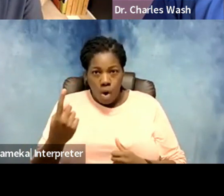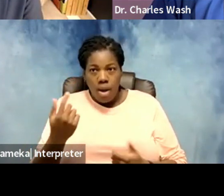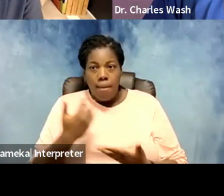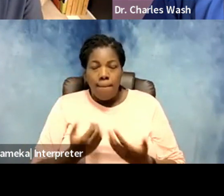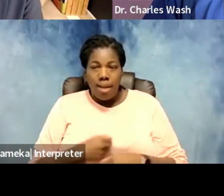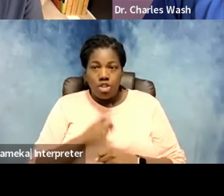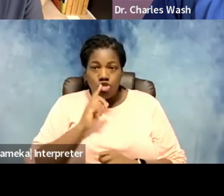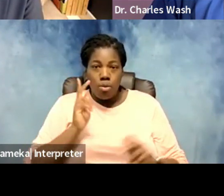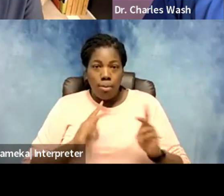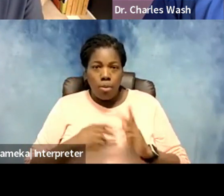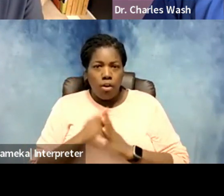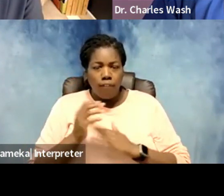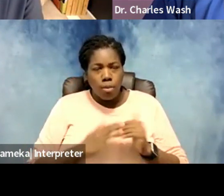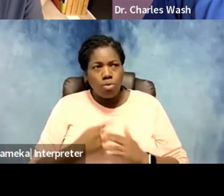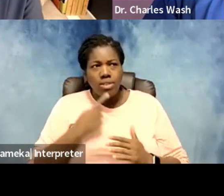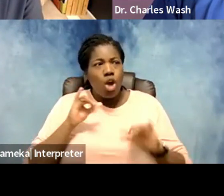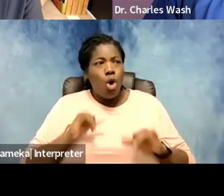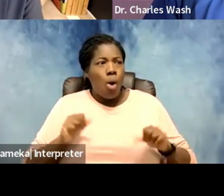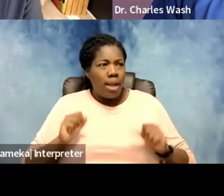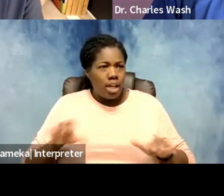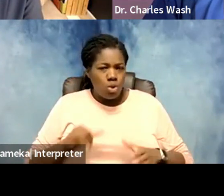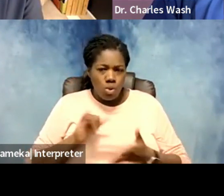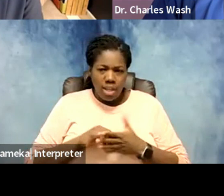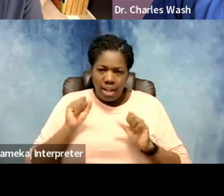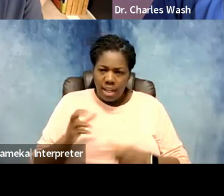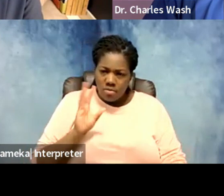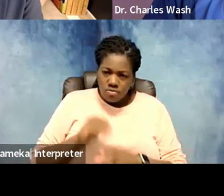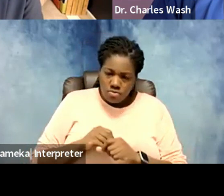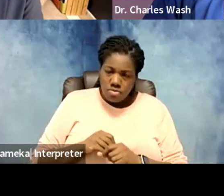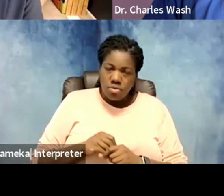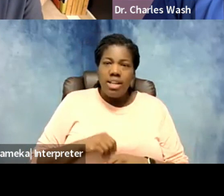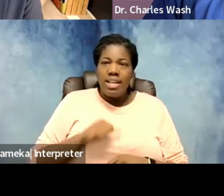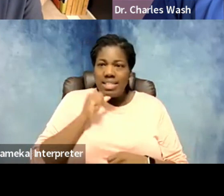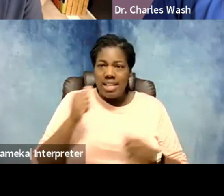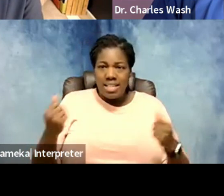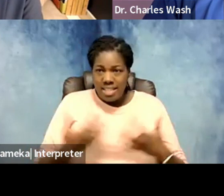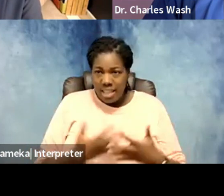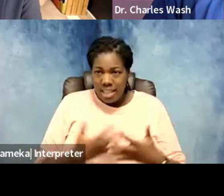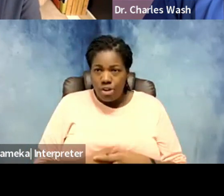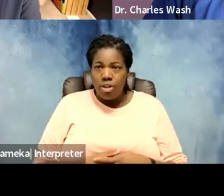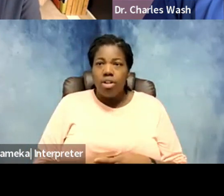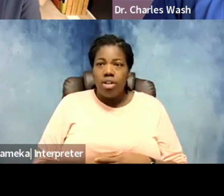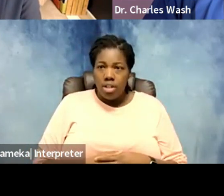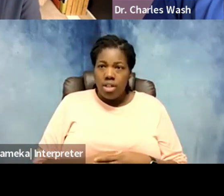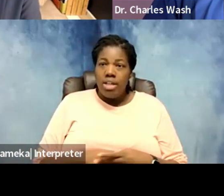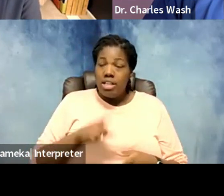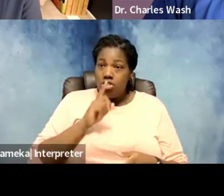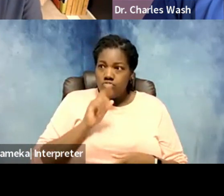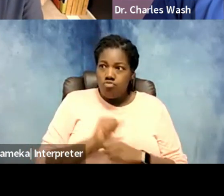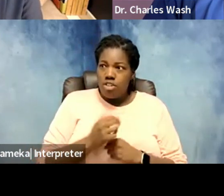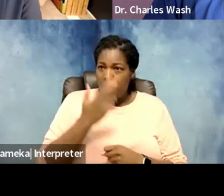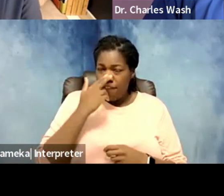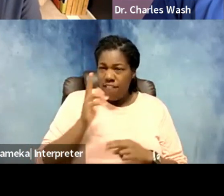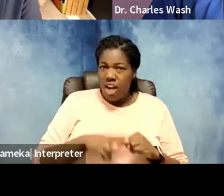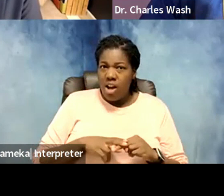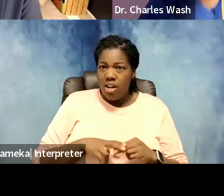around science. So that way they say, wow, yeah, I can do that thing. It's not scary, you know, it's actually fun, right? It's